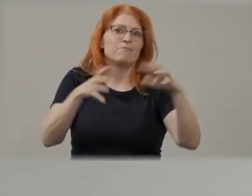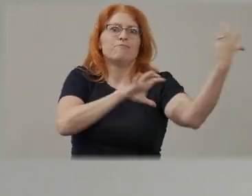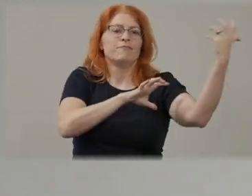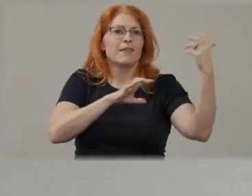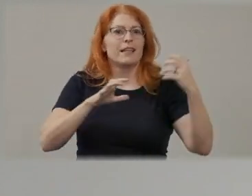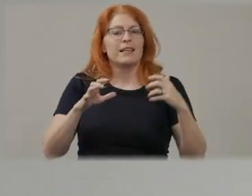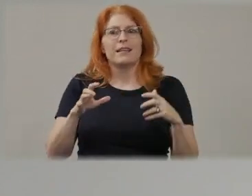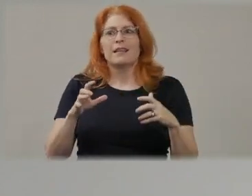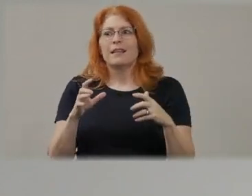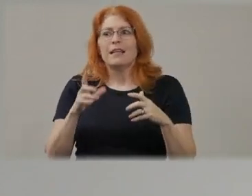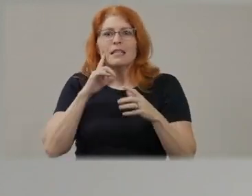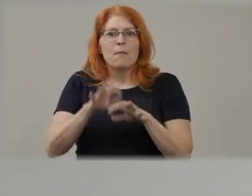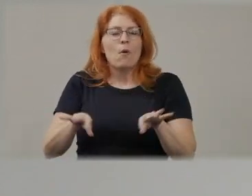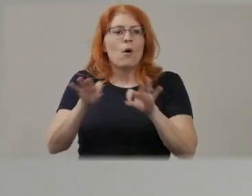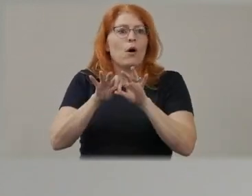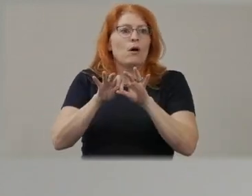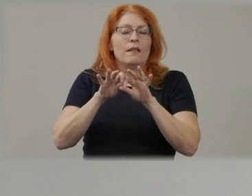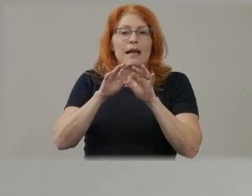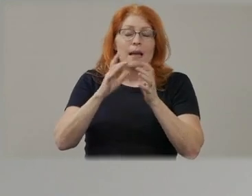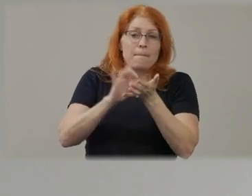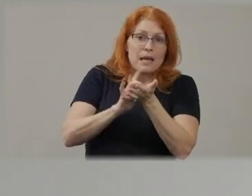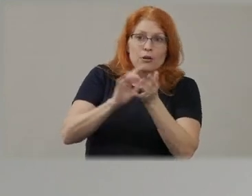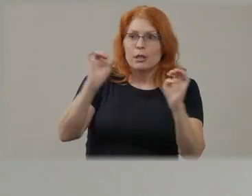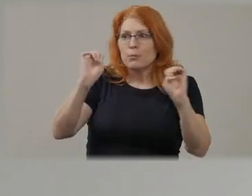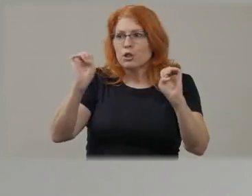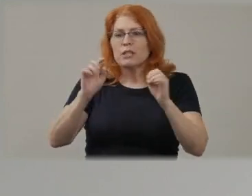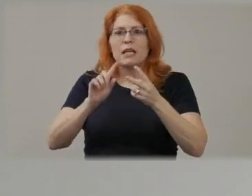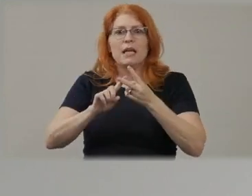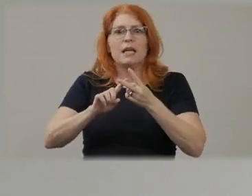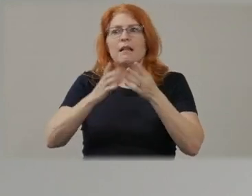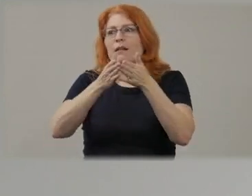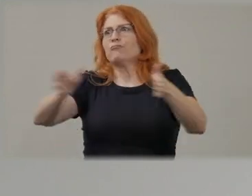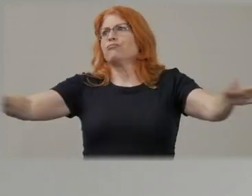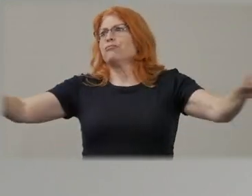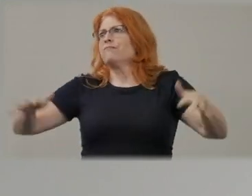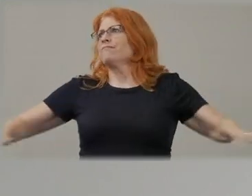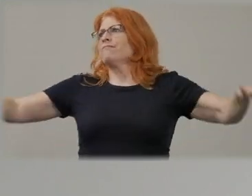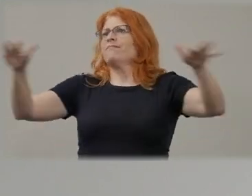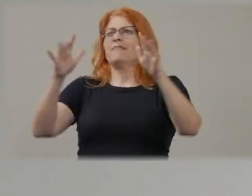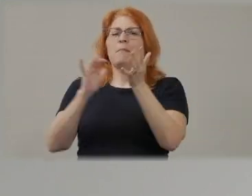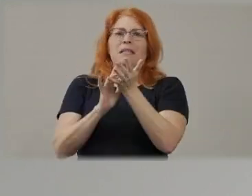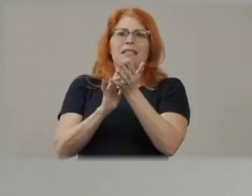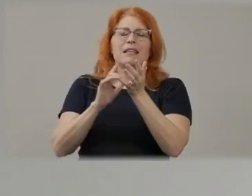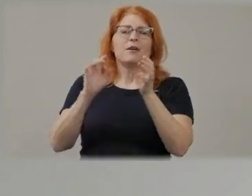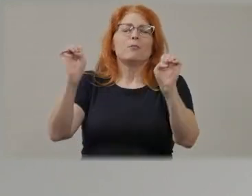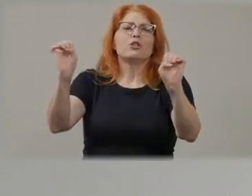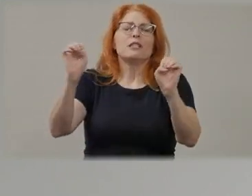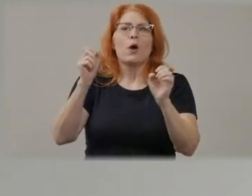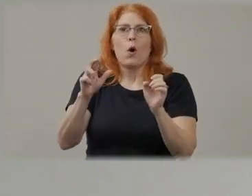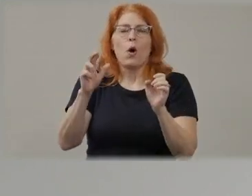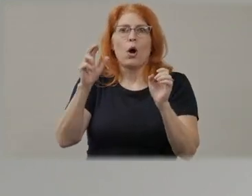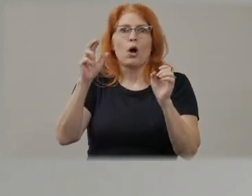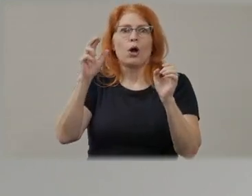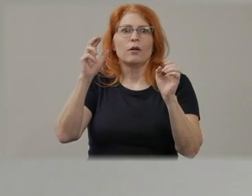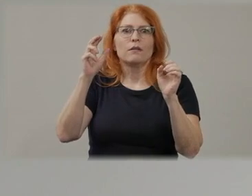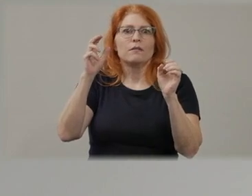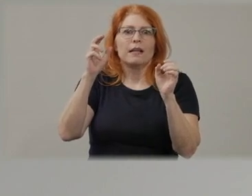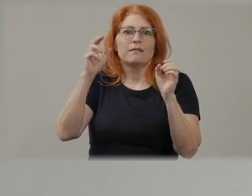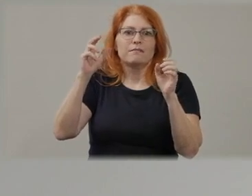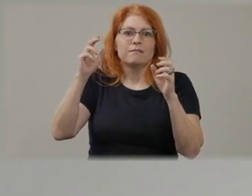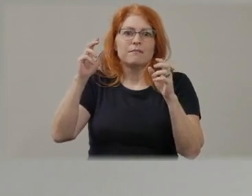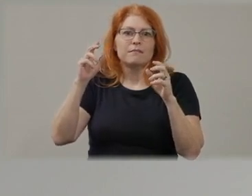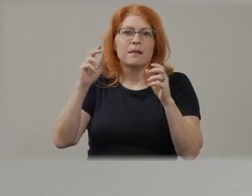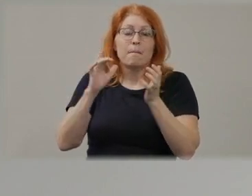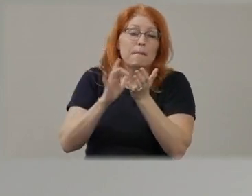it's, a medical emergency, a widespread emergency, or a mental health emergency. And I just want to thank everybody once